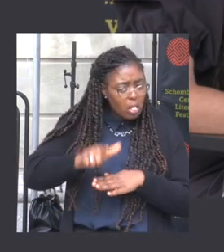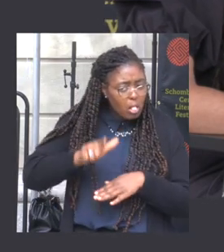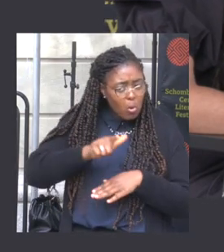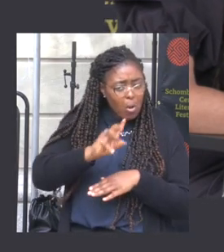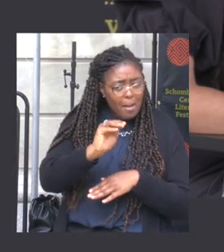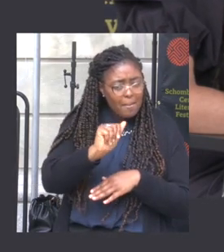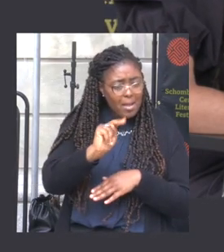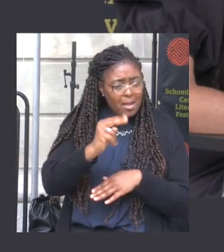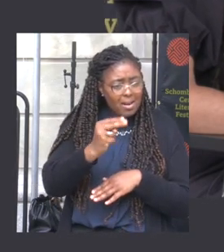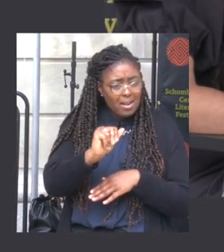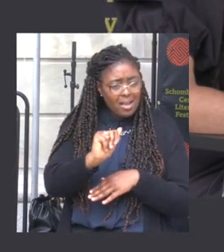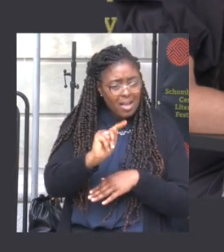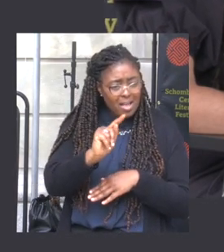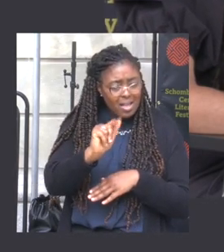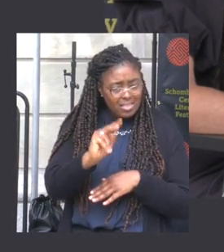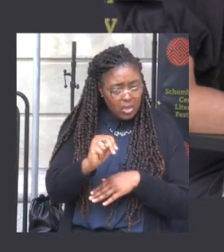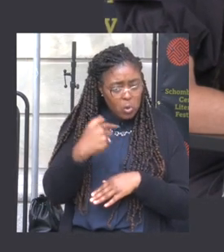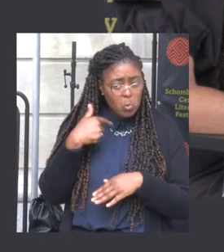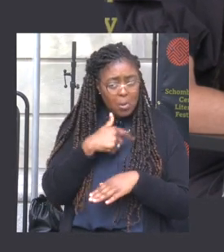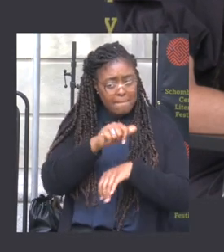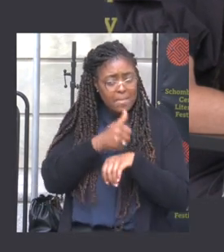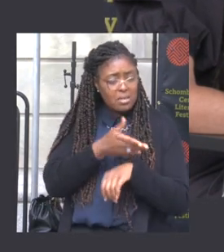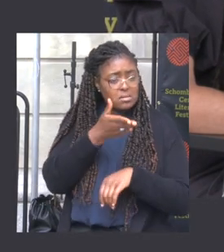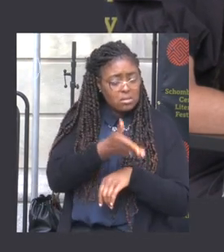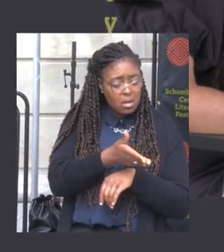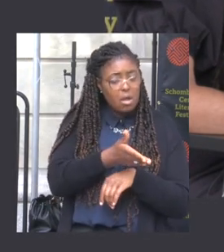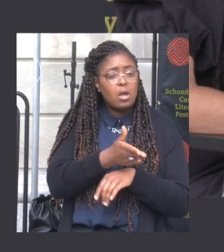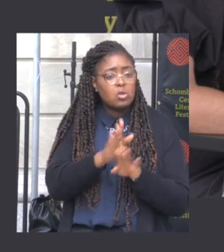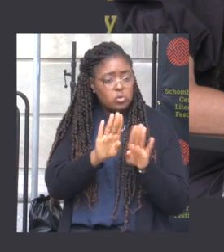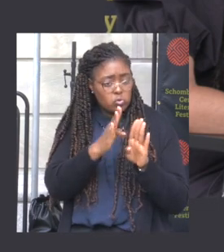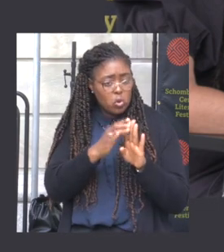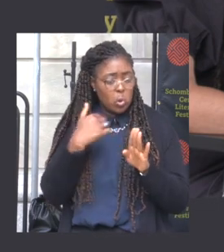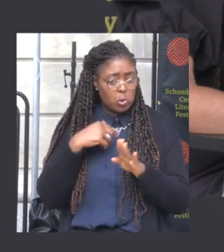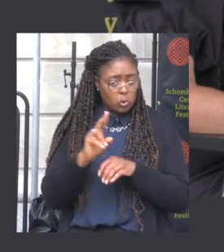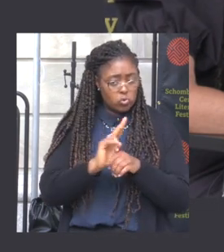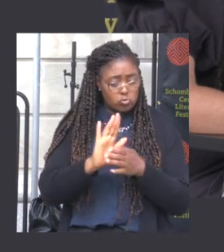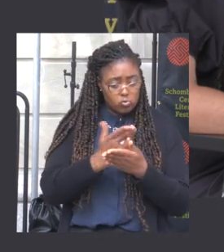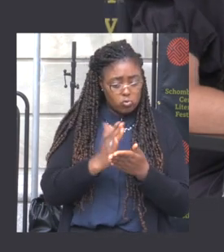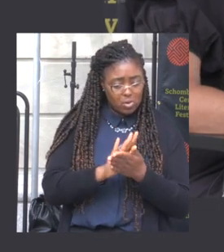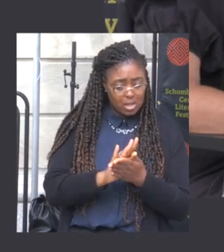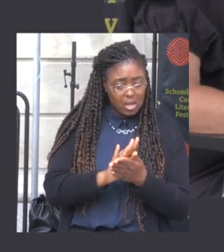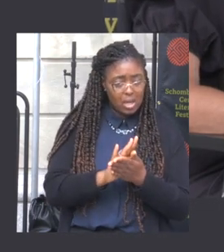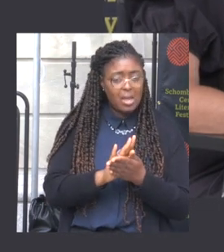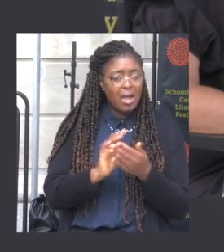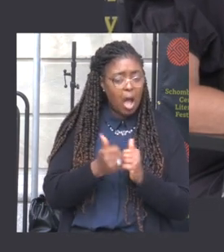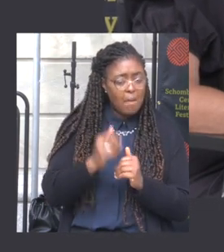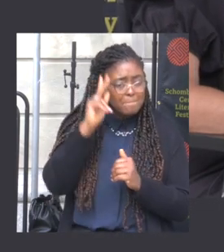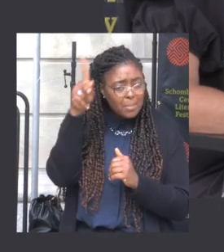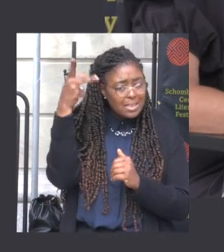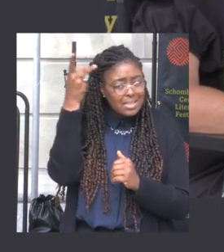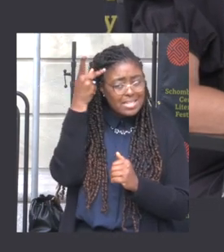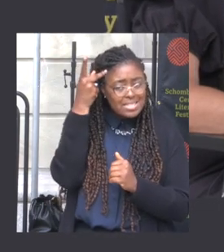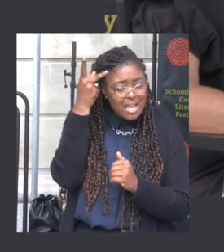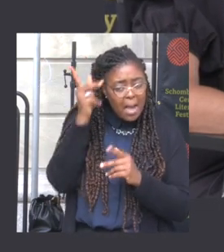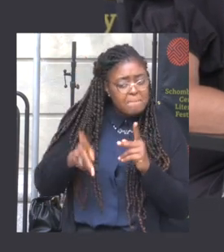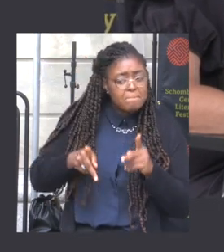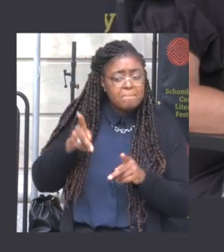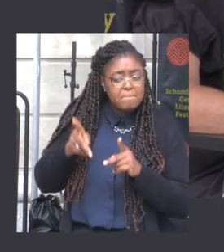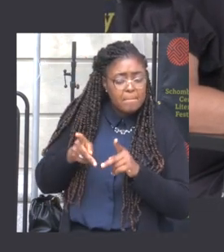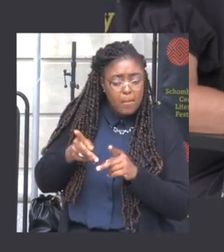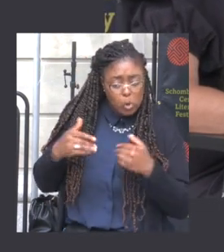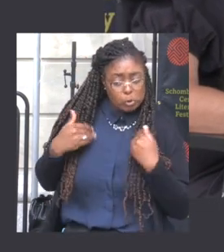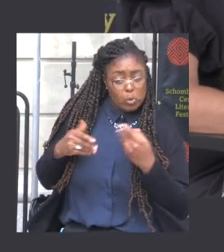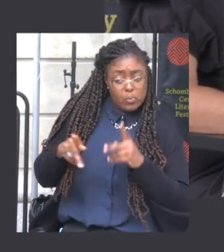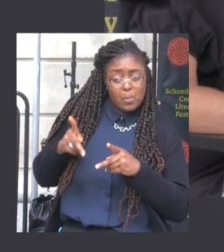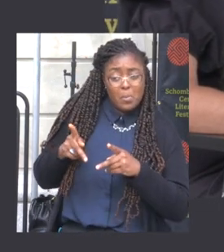were based at The Door, and we use cooking as a way to politicize and empower young people who are living in communities that had